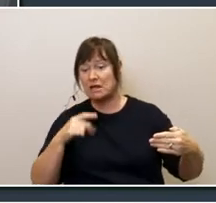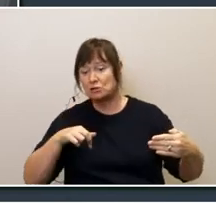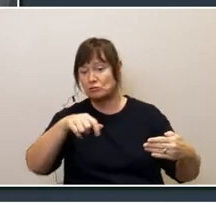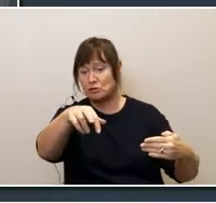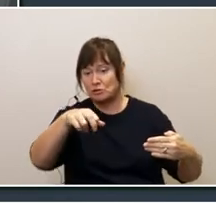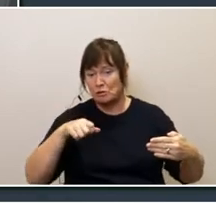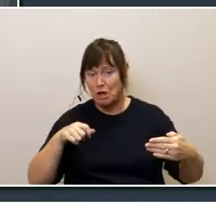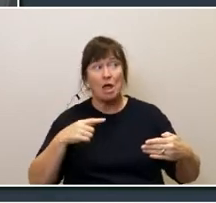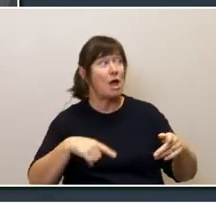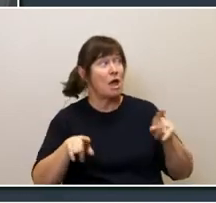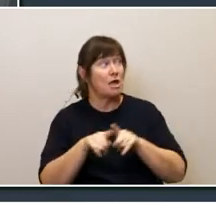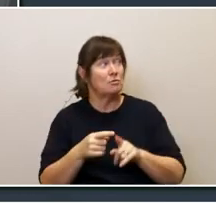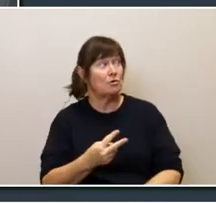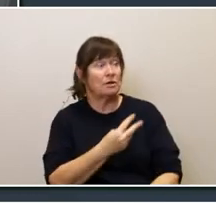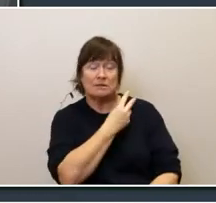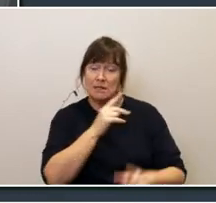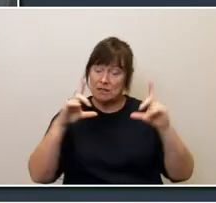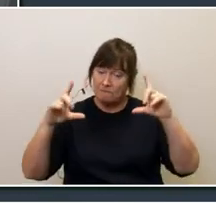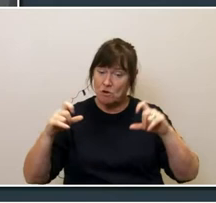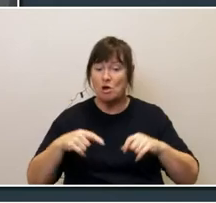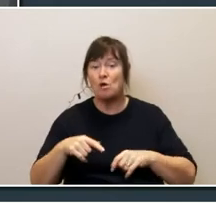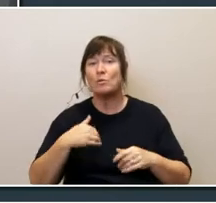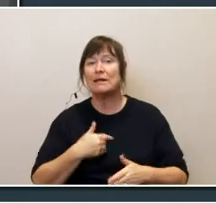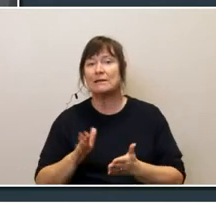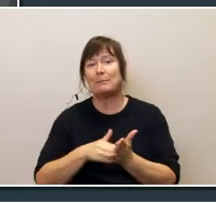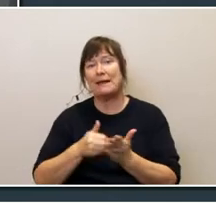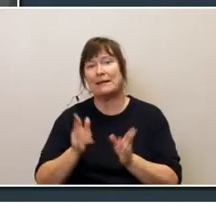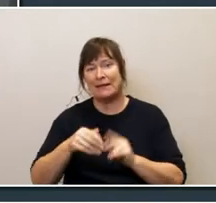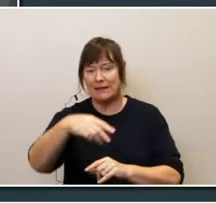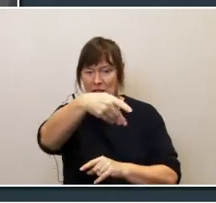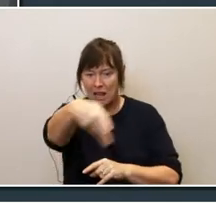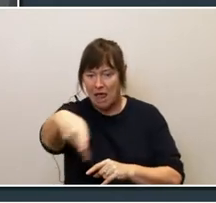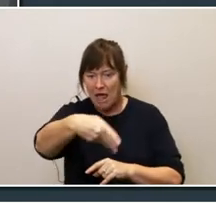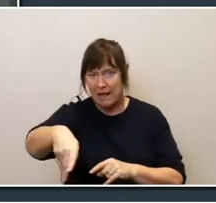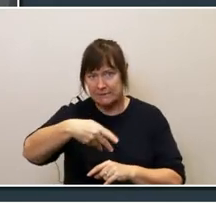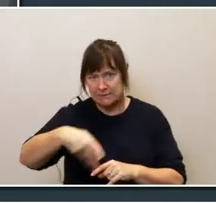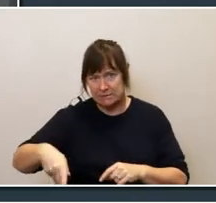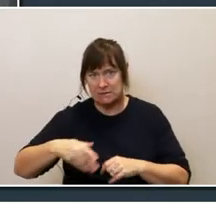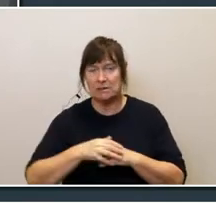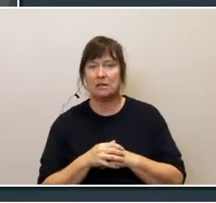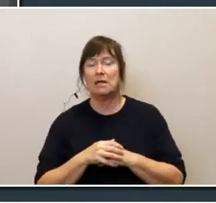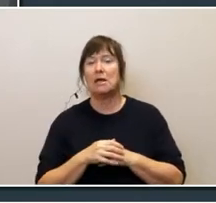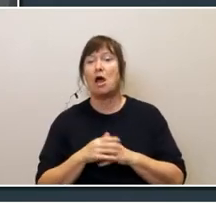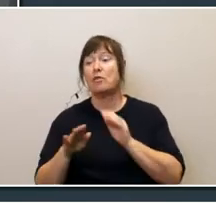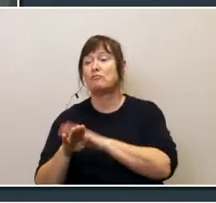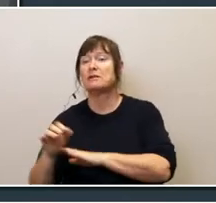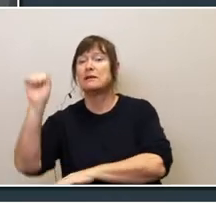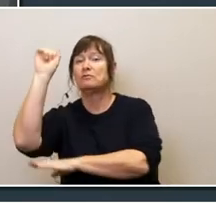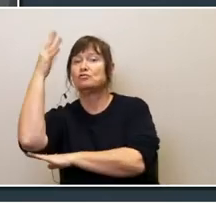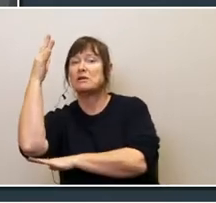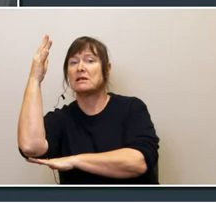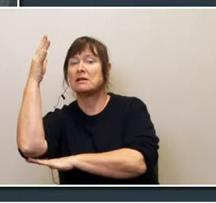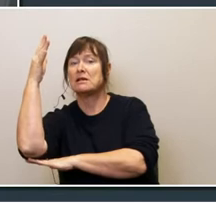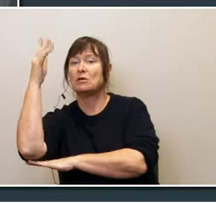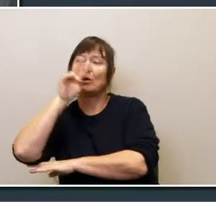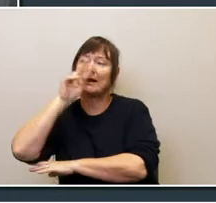need repainting, as you can see here in this photo. And there is a tree on the right side blocking one